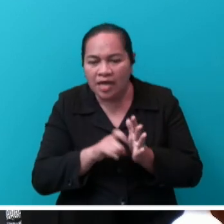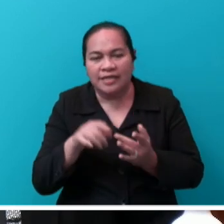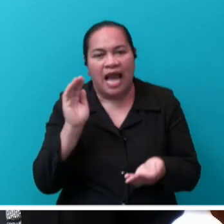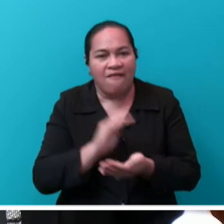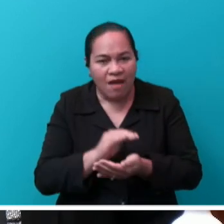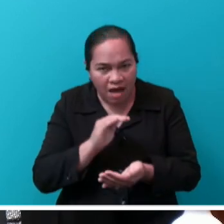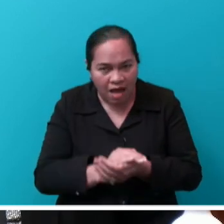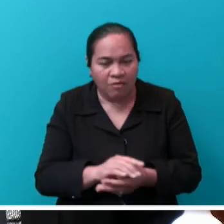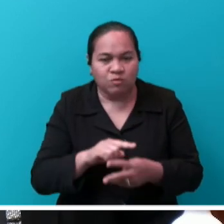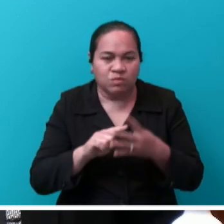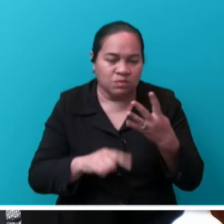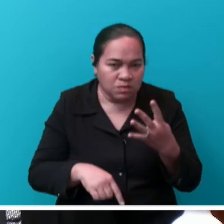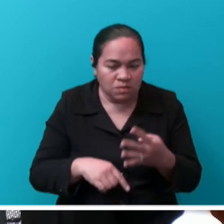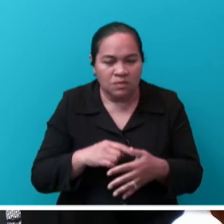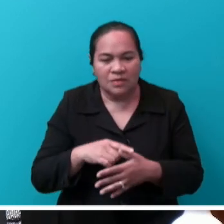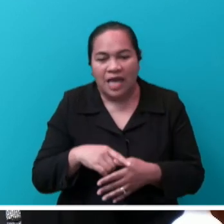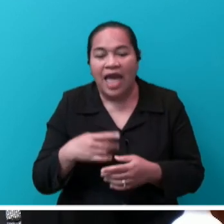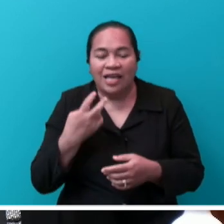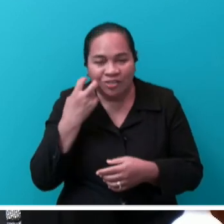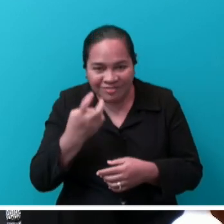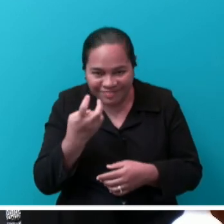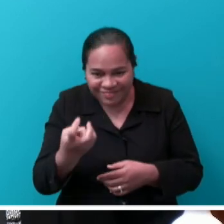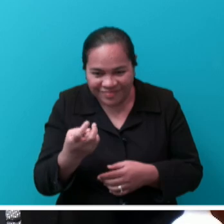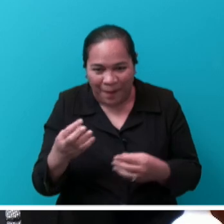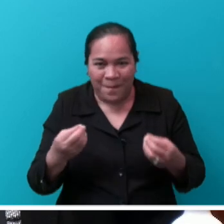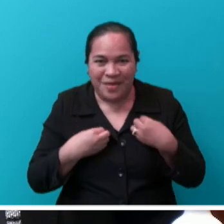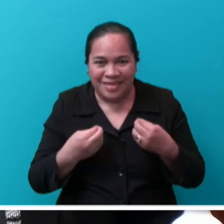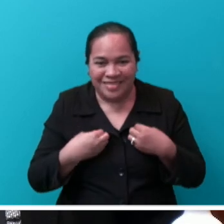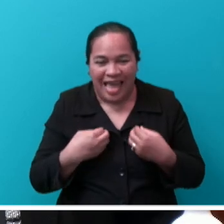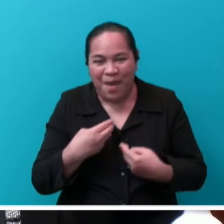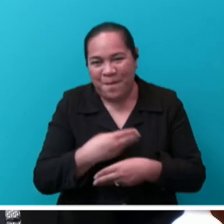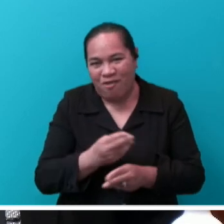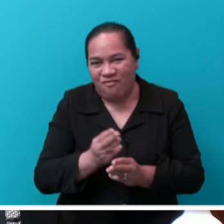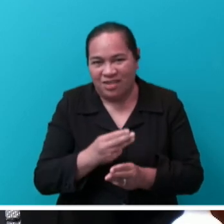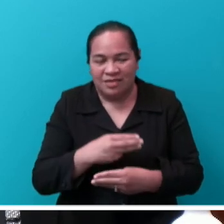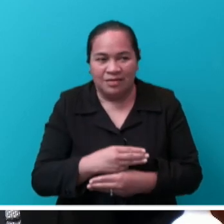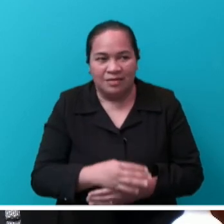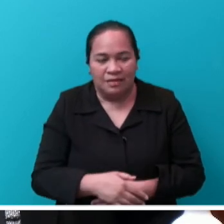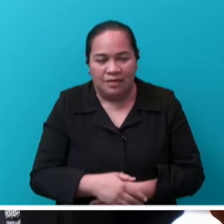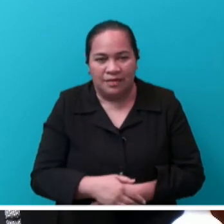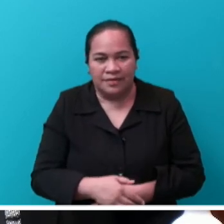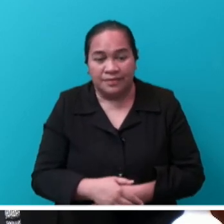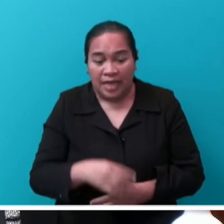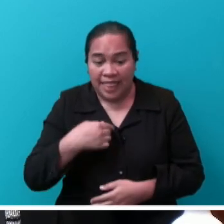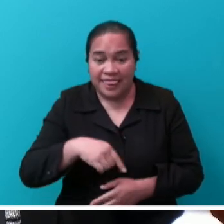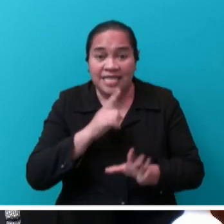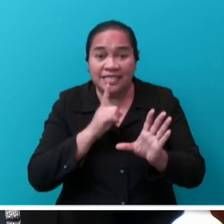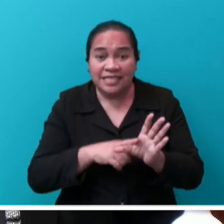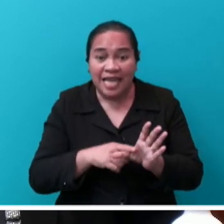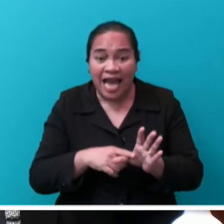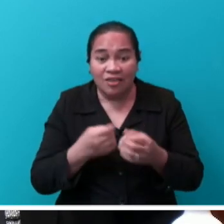products, alongside tourism, agribusiness, and manufacturing. This year's